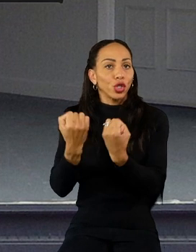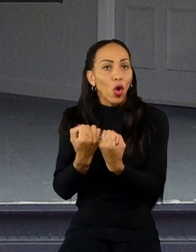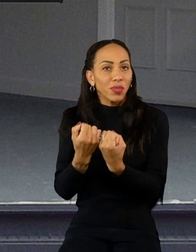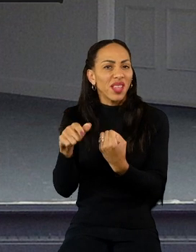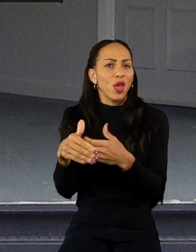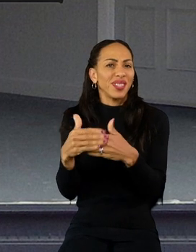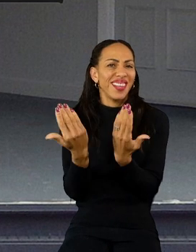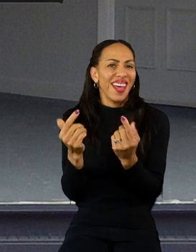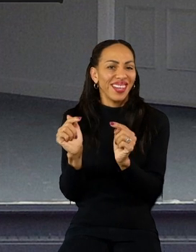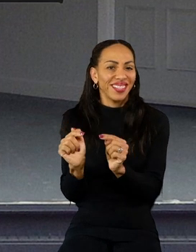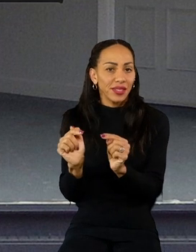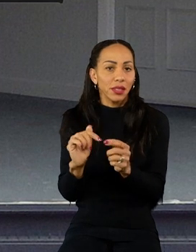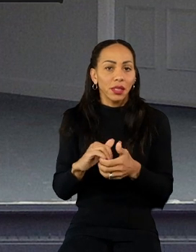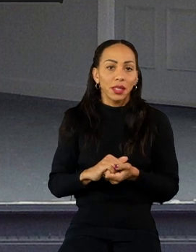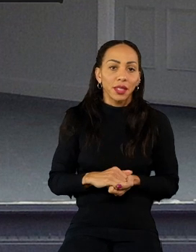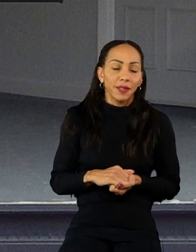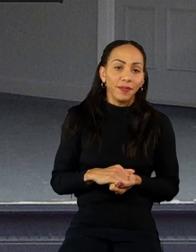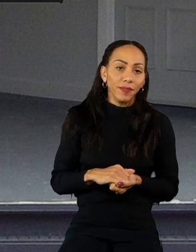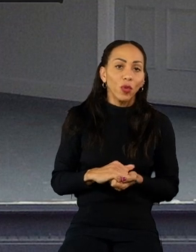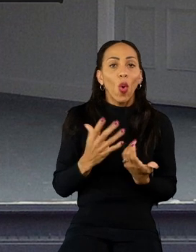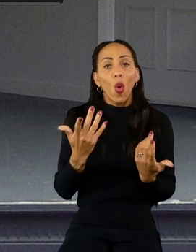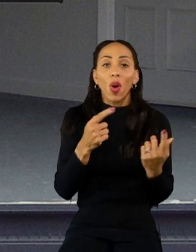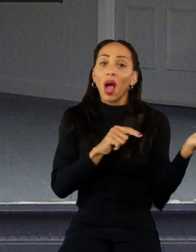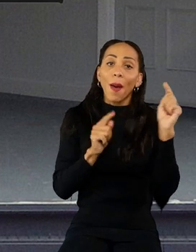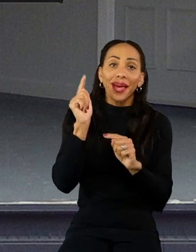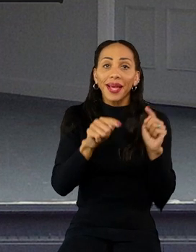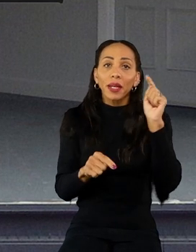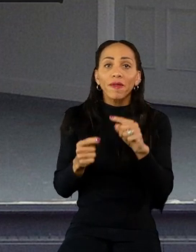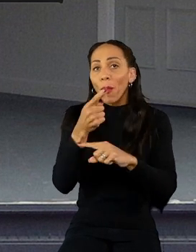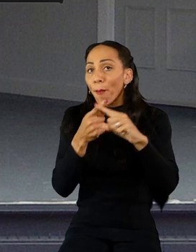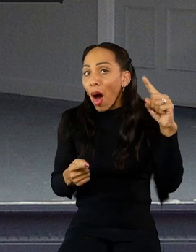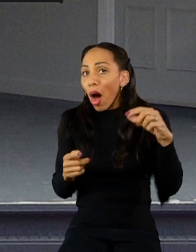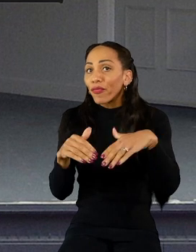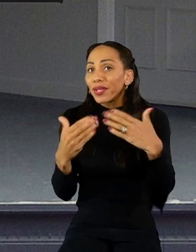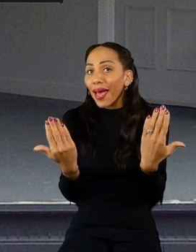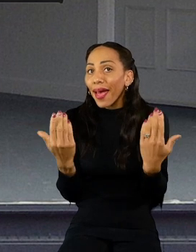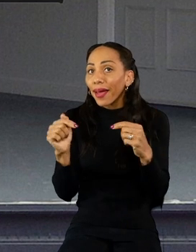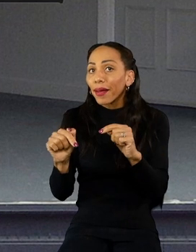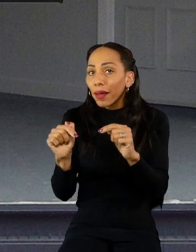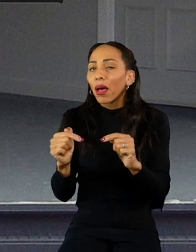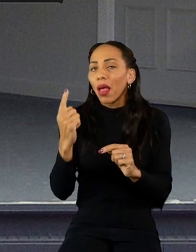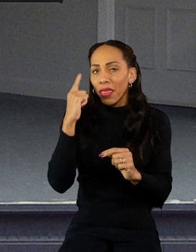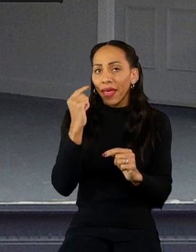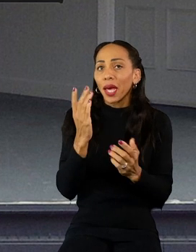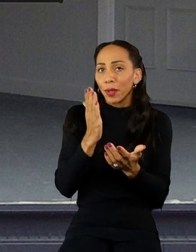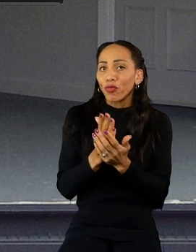to participate in that day or those days, or at least maybe parts of them.